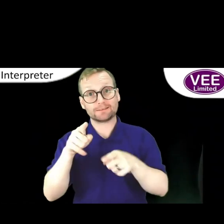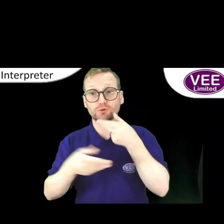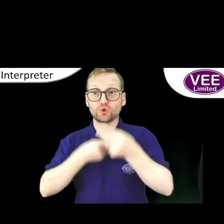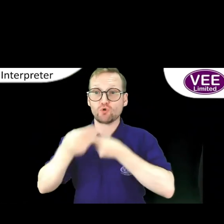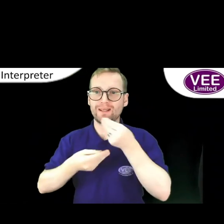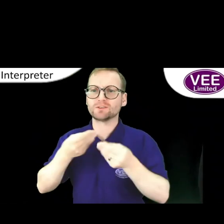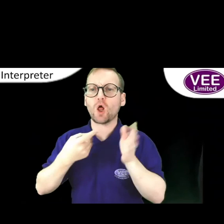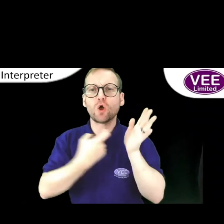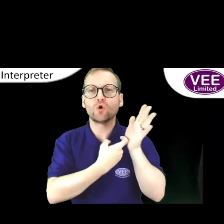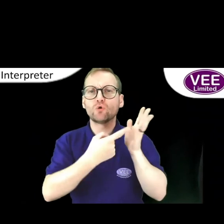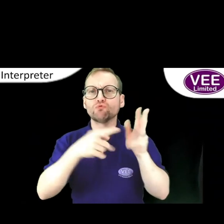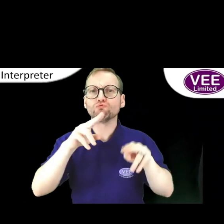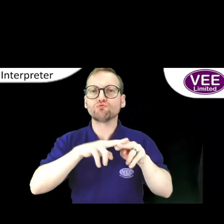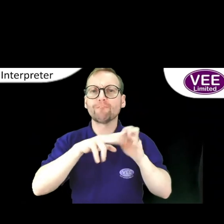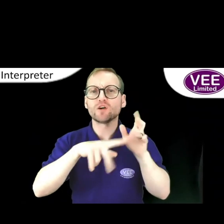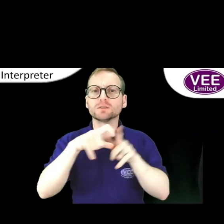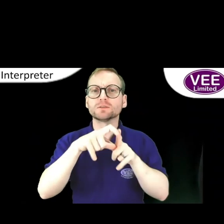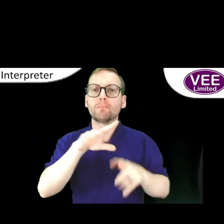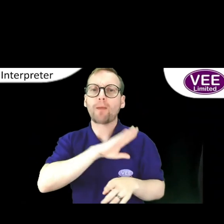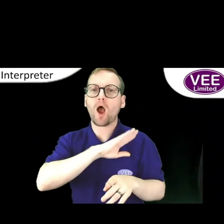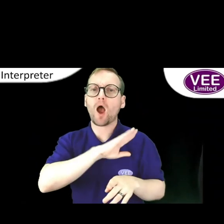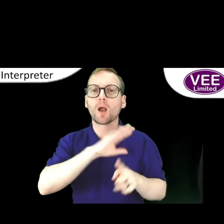It's called Rufford Park Poachers.